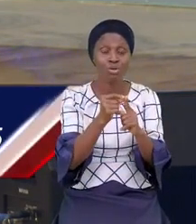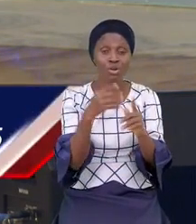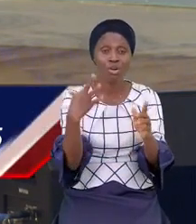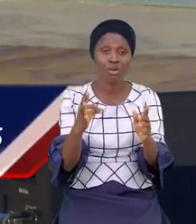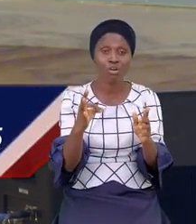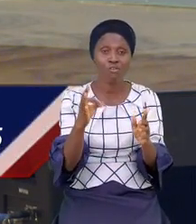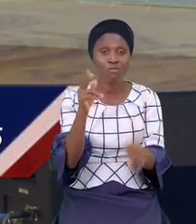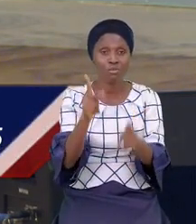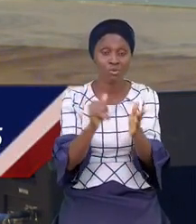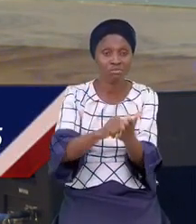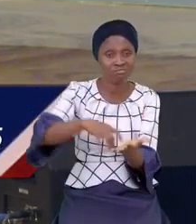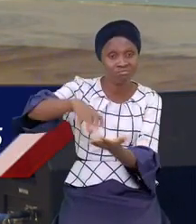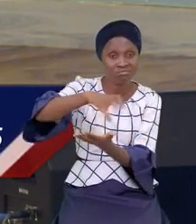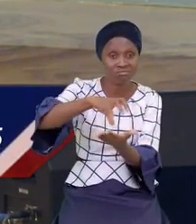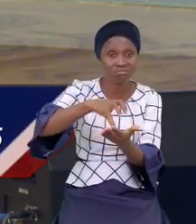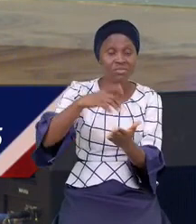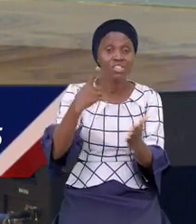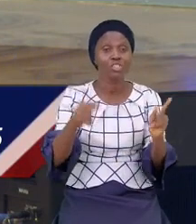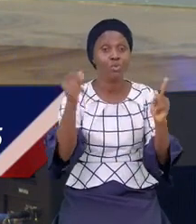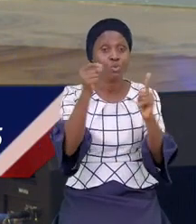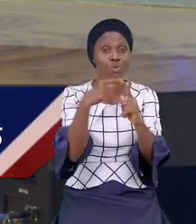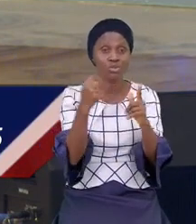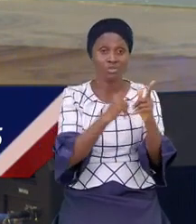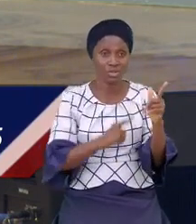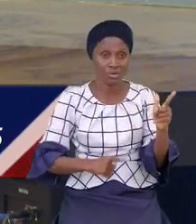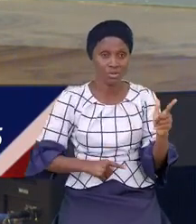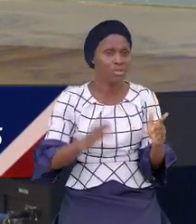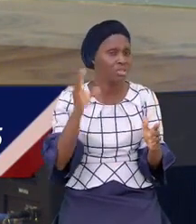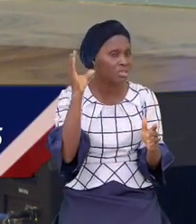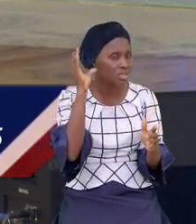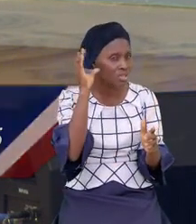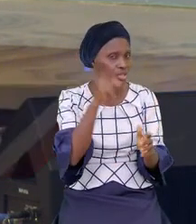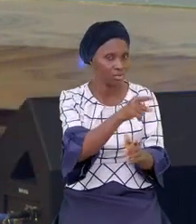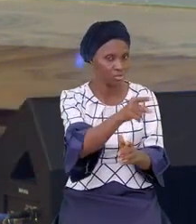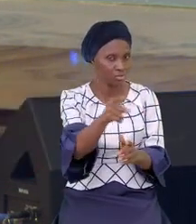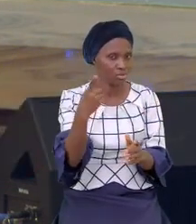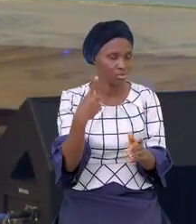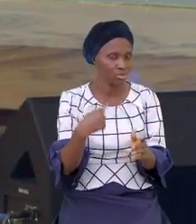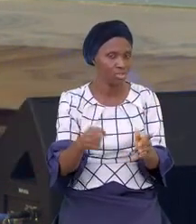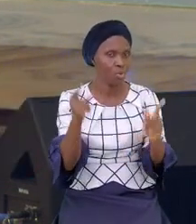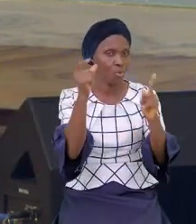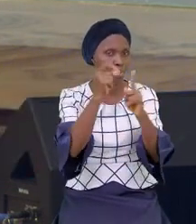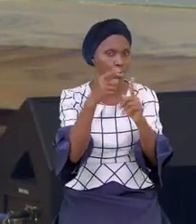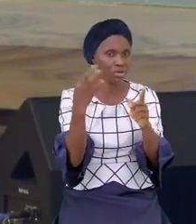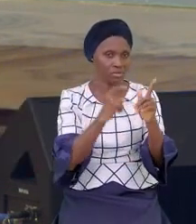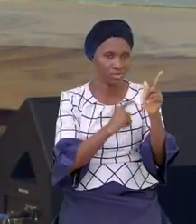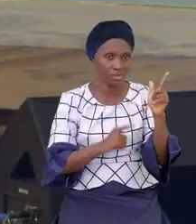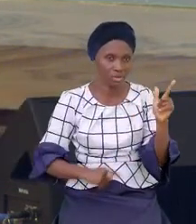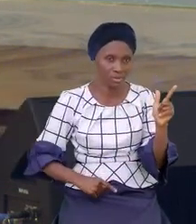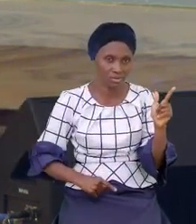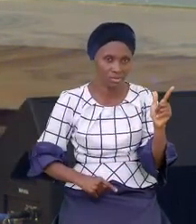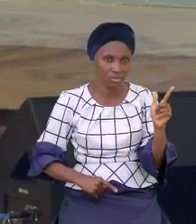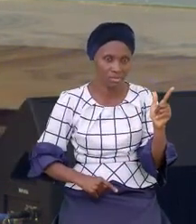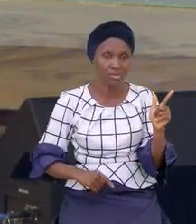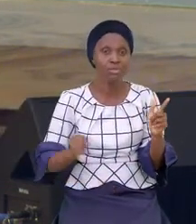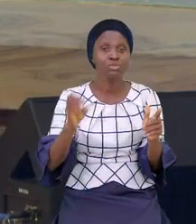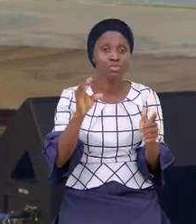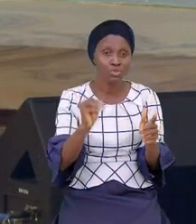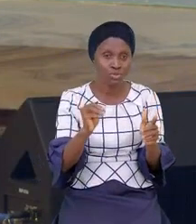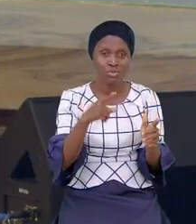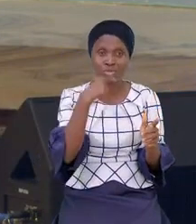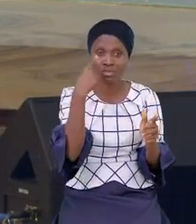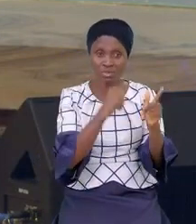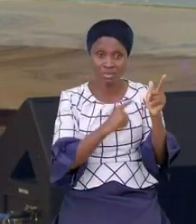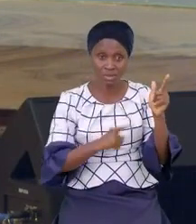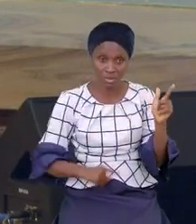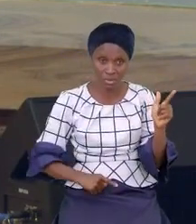contradictors, the word of the Lord. Hear ye the word of the Lord. Thus says